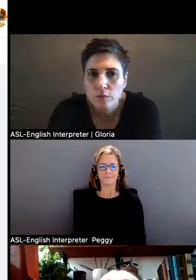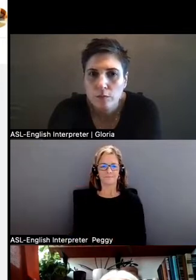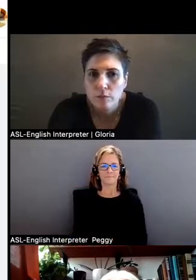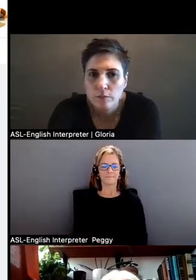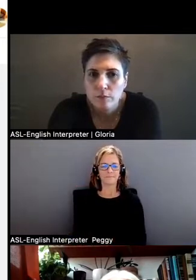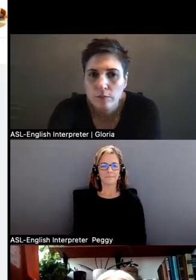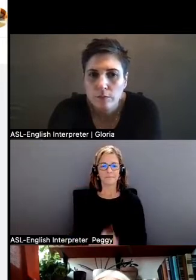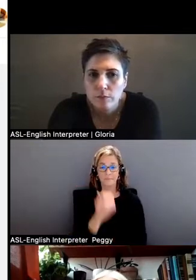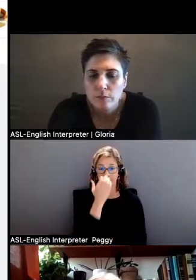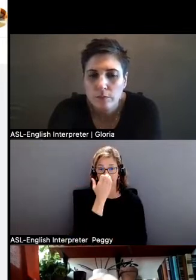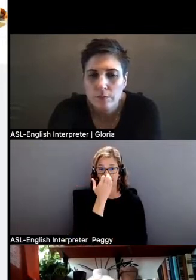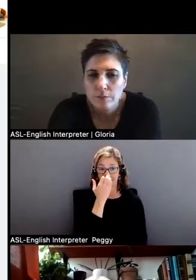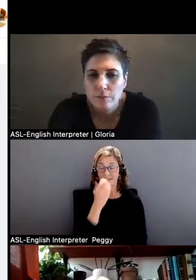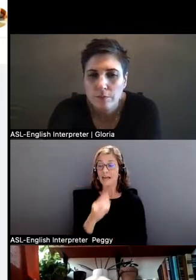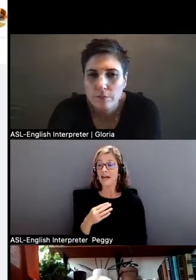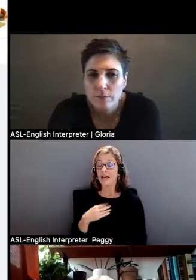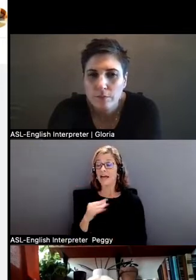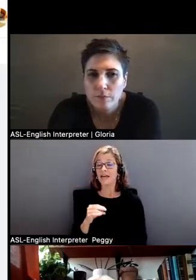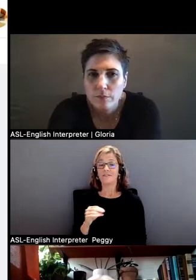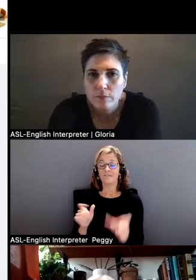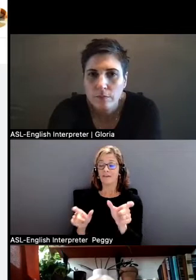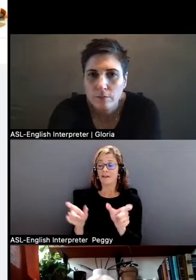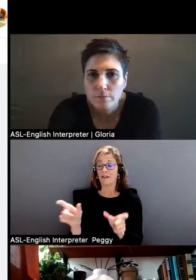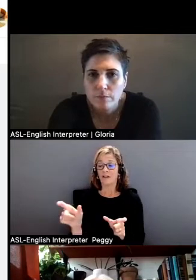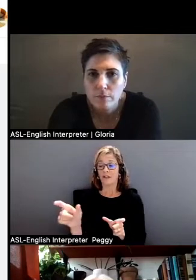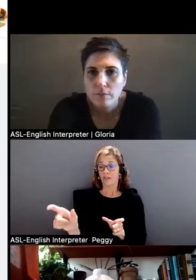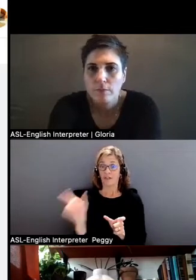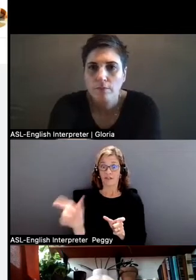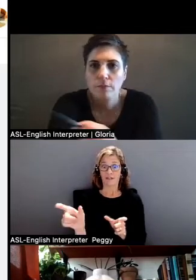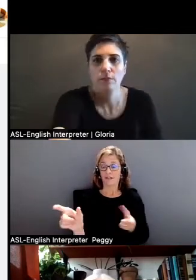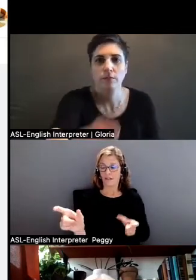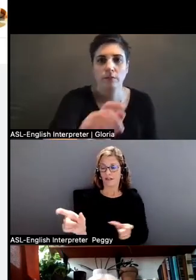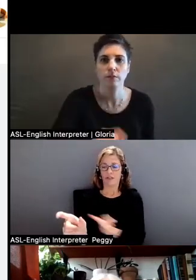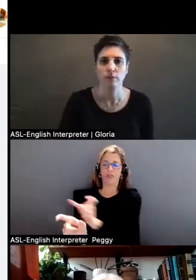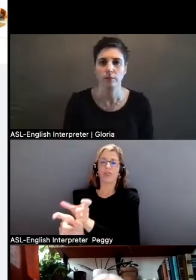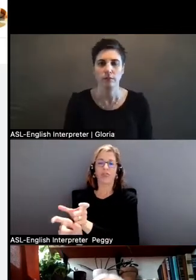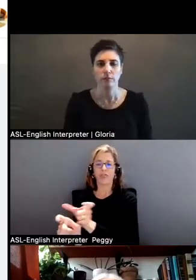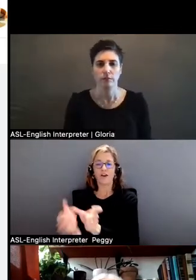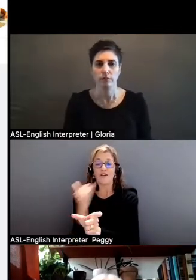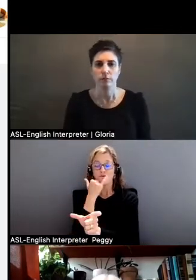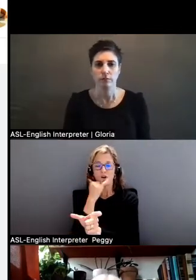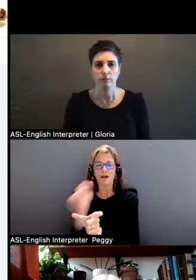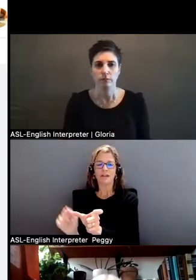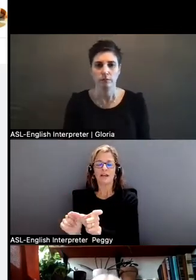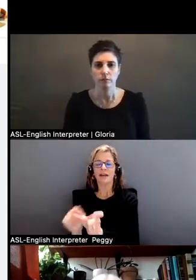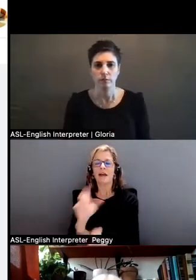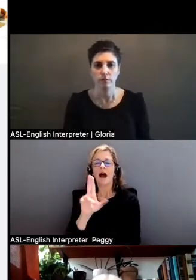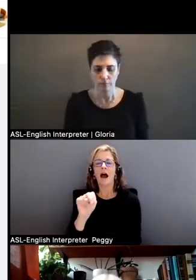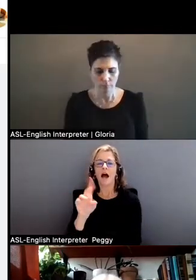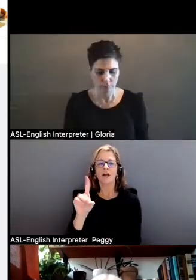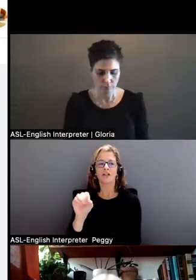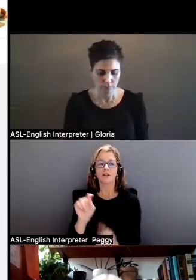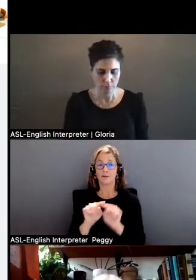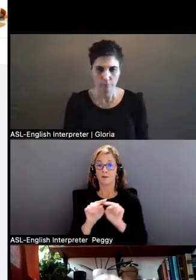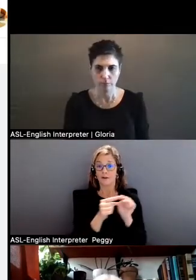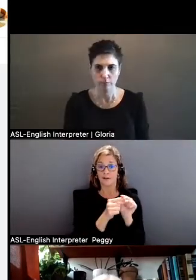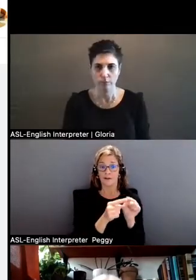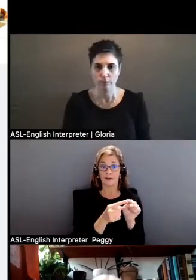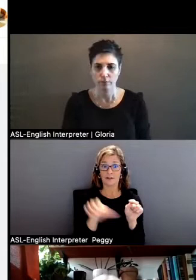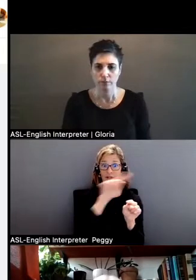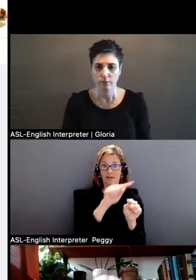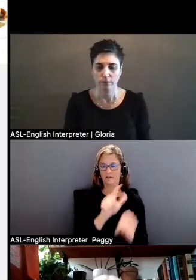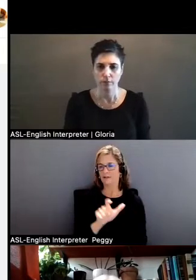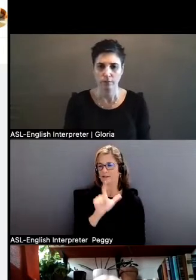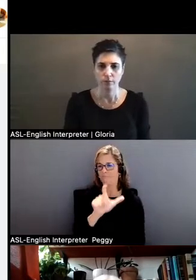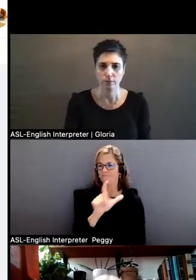people, if they accidentally write over somebody's work, they can click the undo button up here.